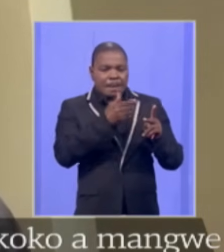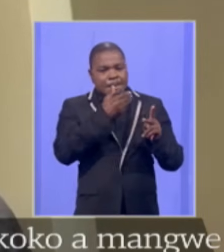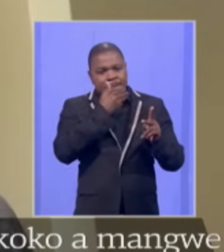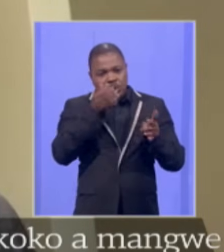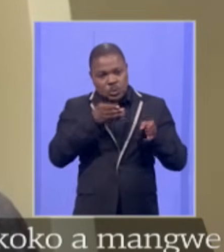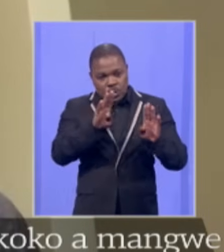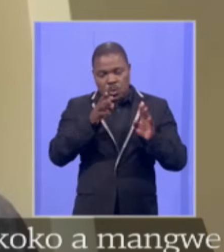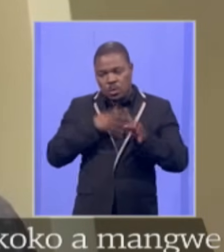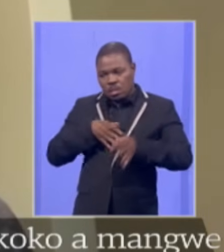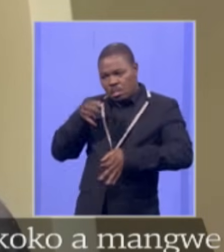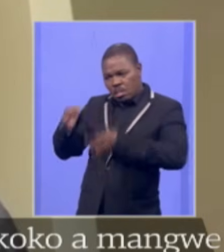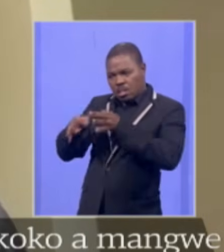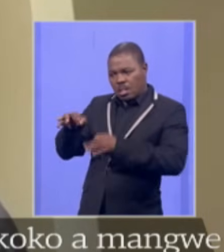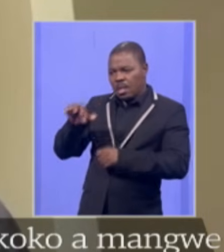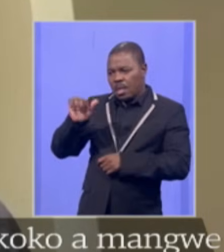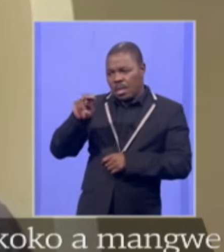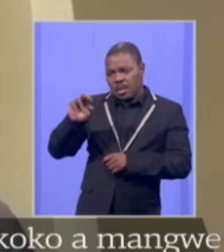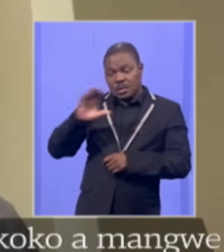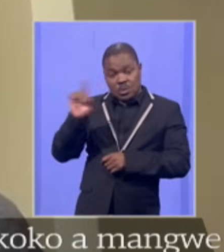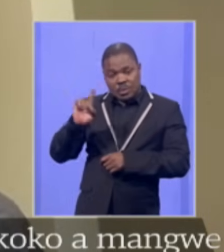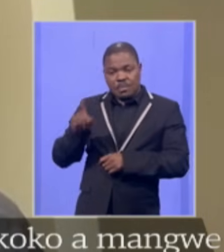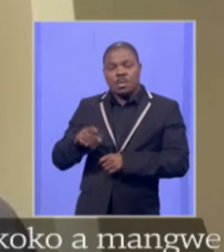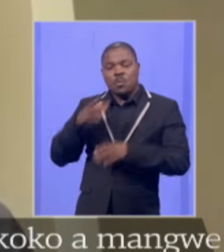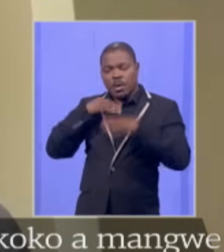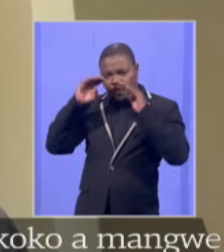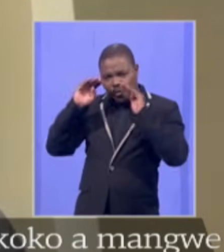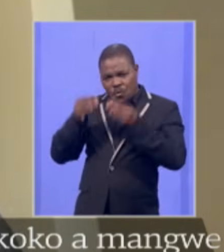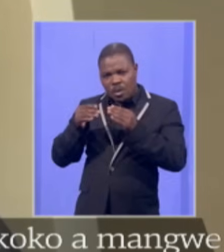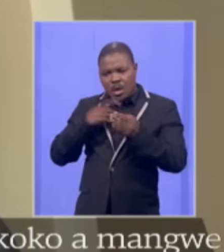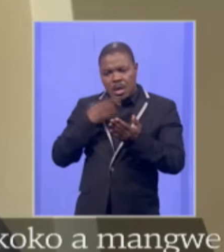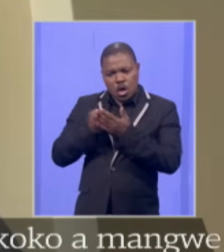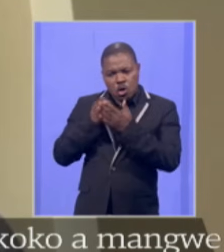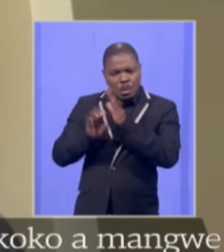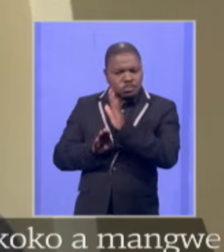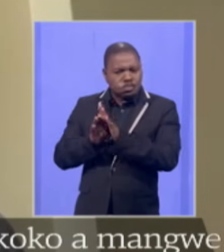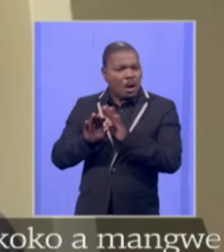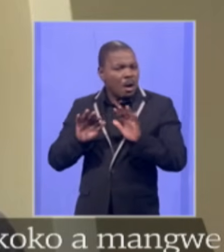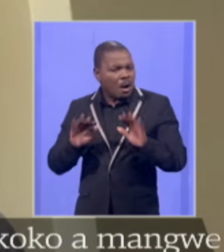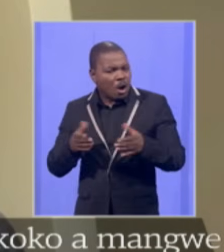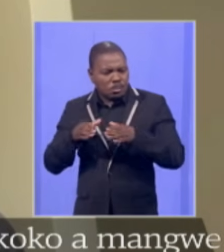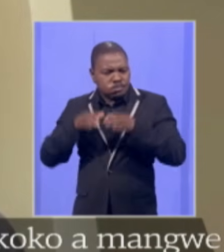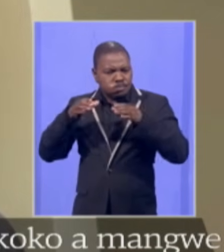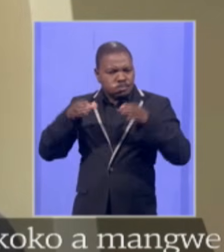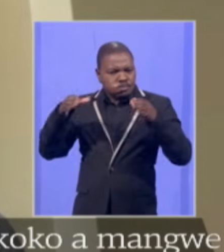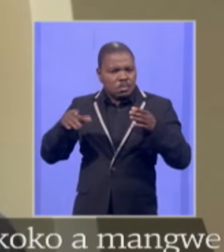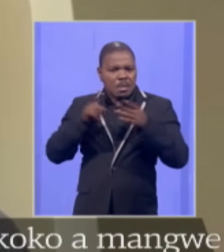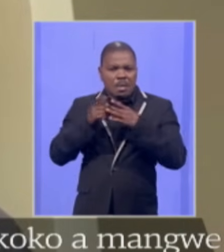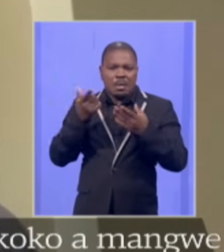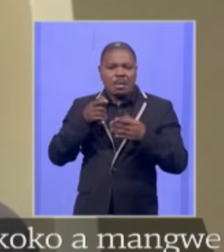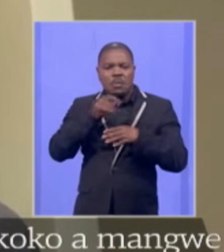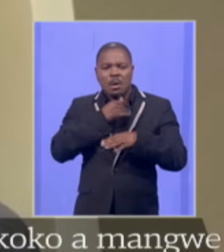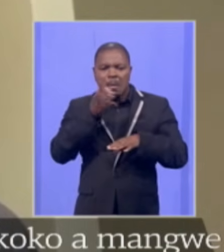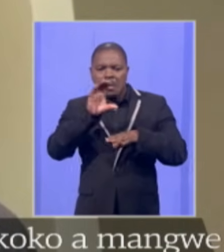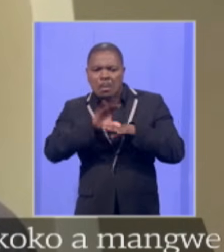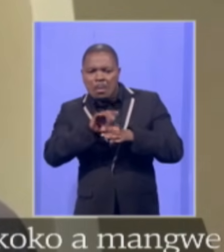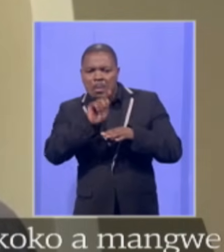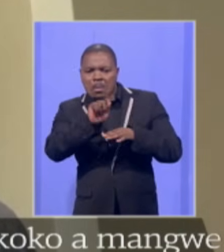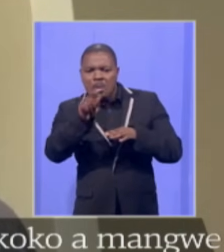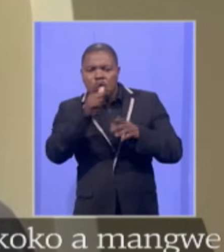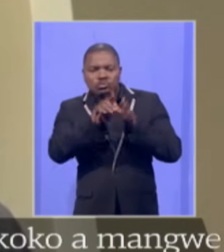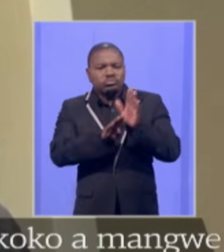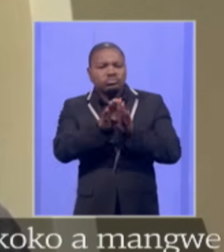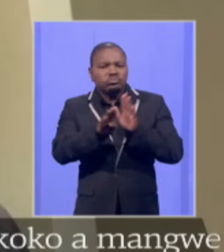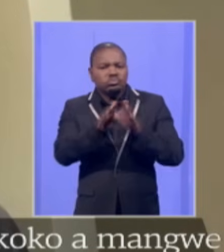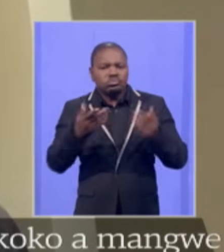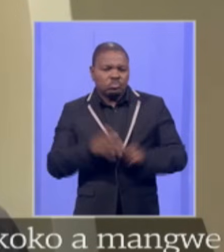with the African National Congress, were really focused on how we can grow the economy, invest more in productive assets. We looked at the